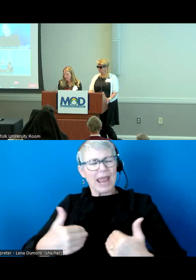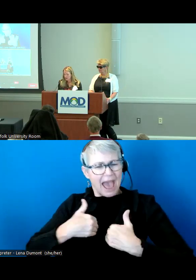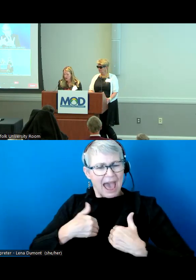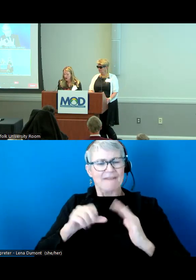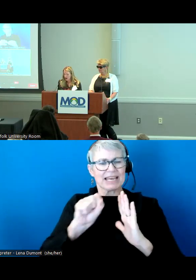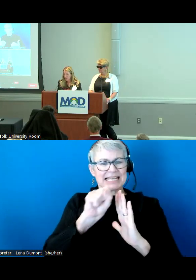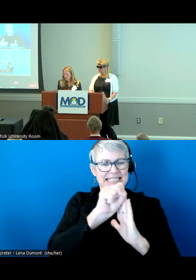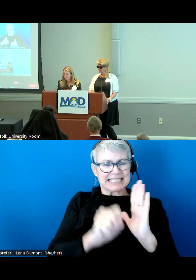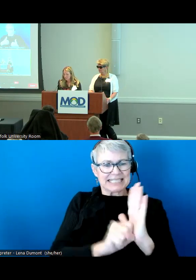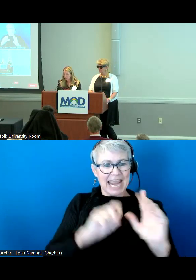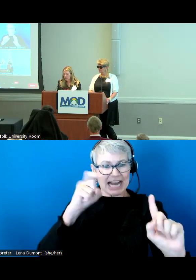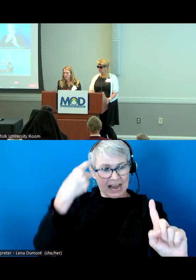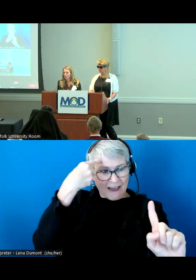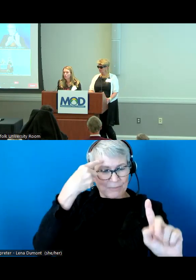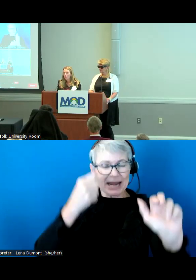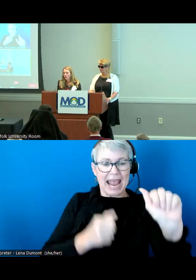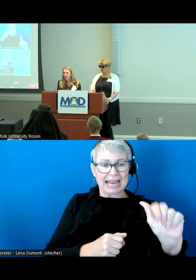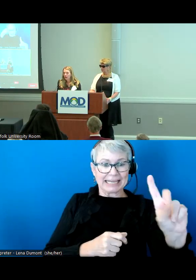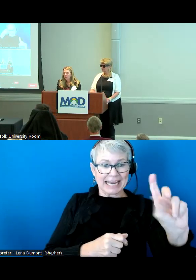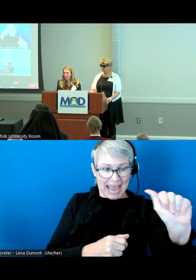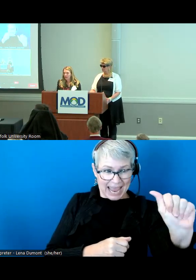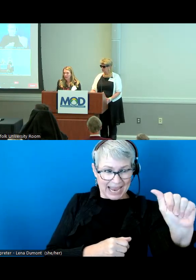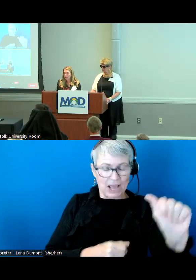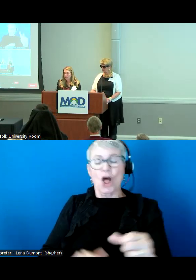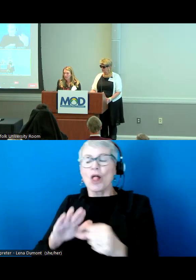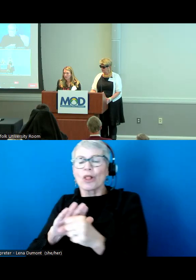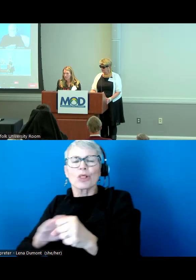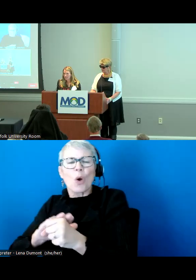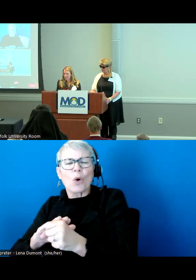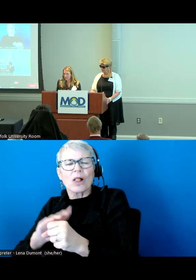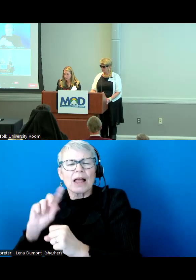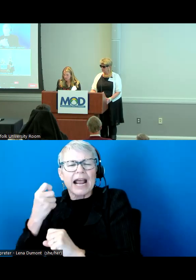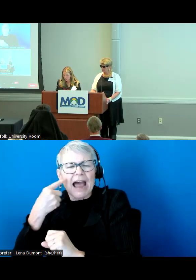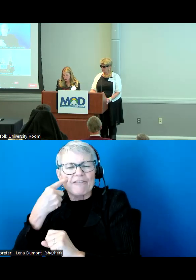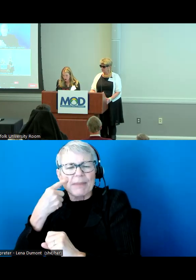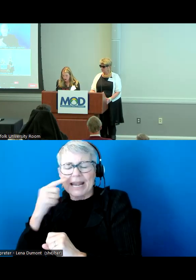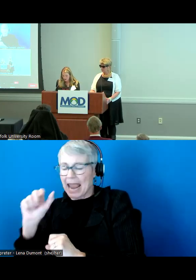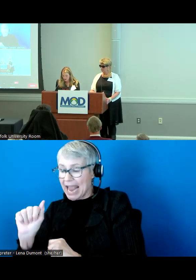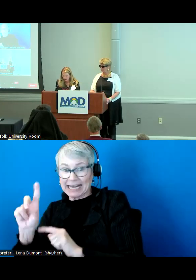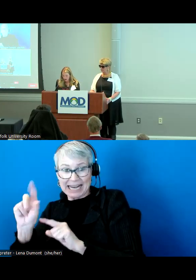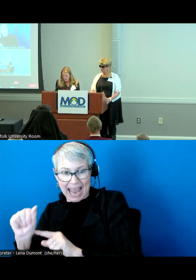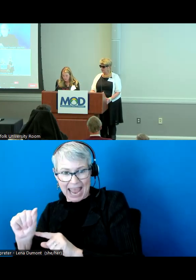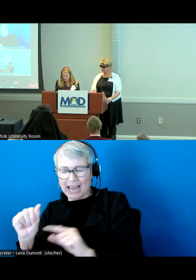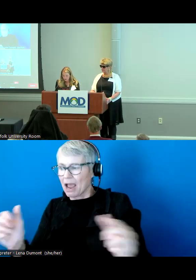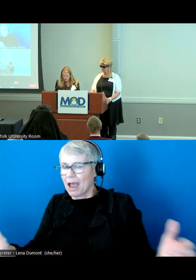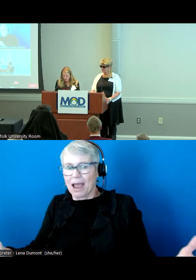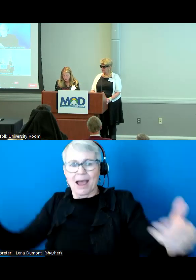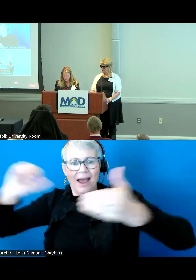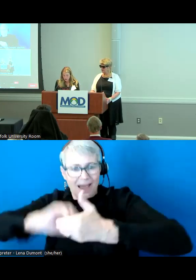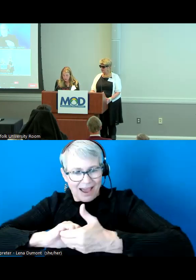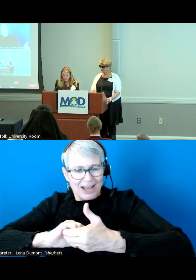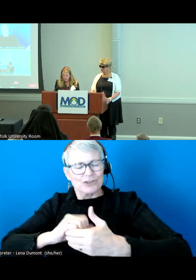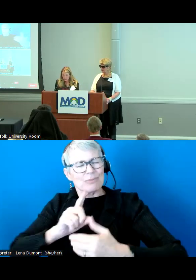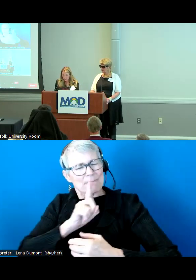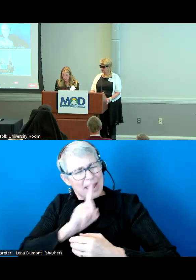government has the support that they need to be accessible for all. So